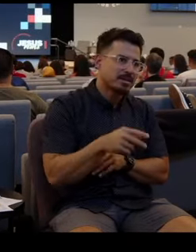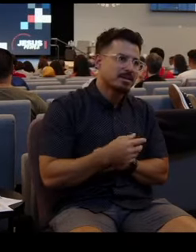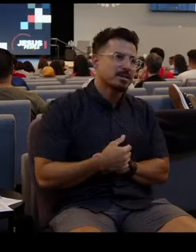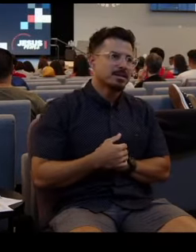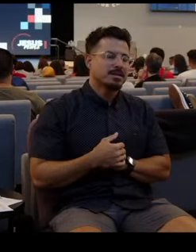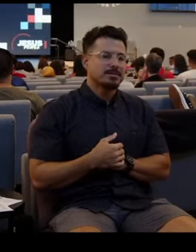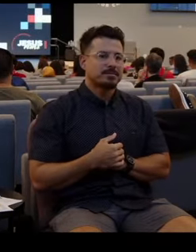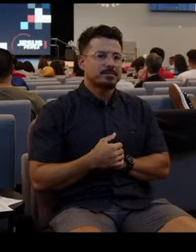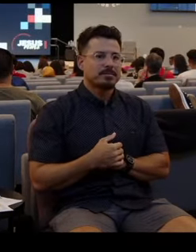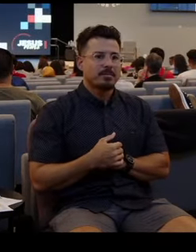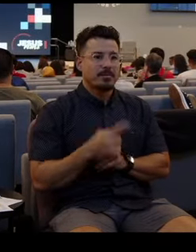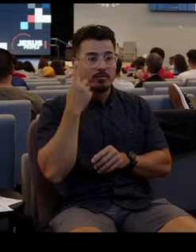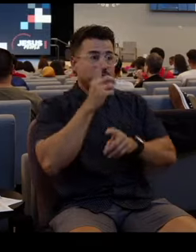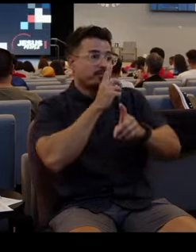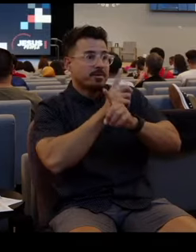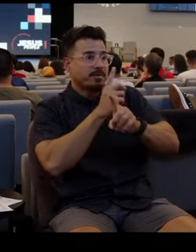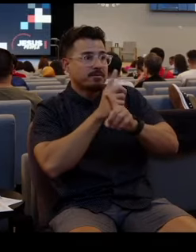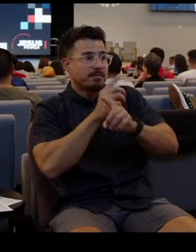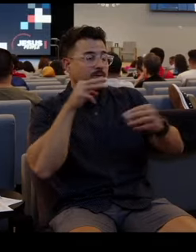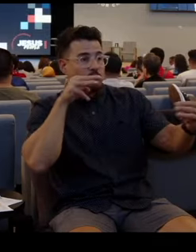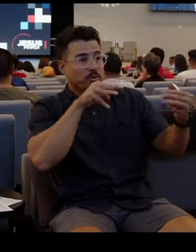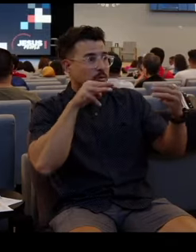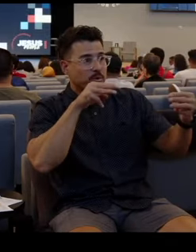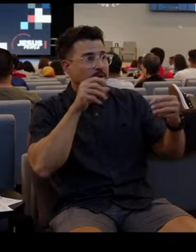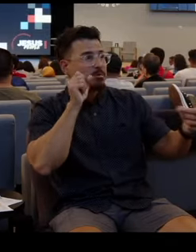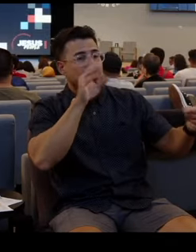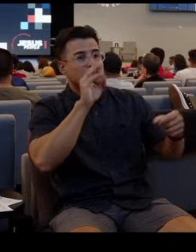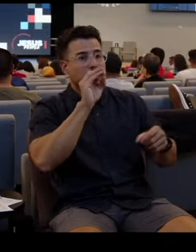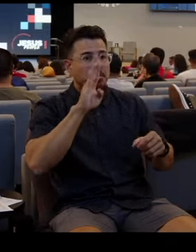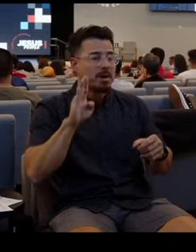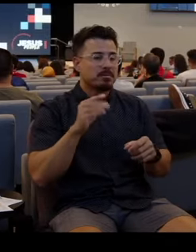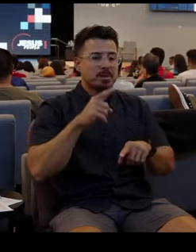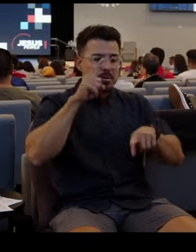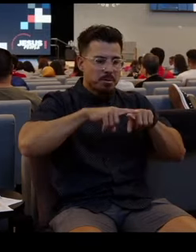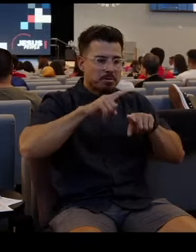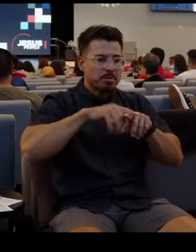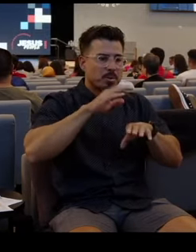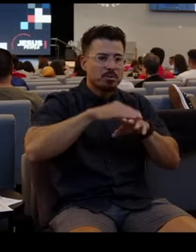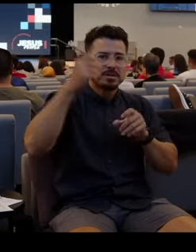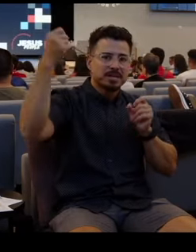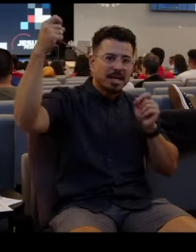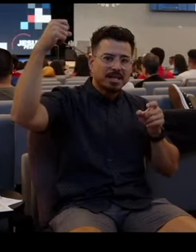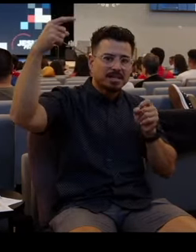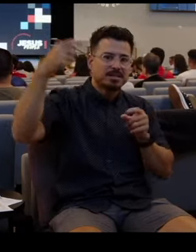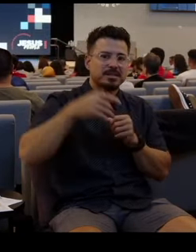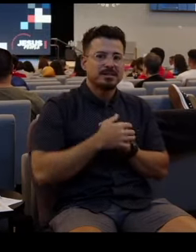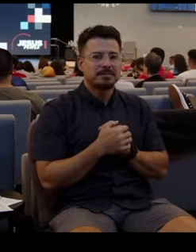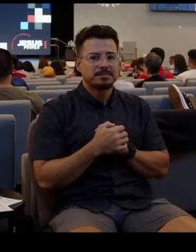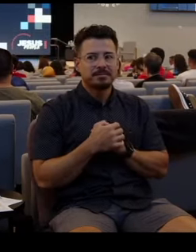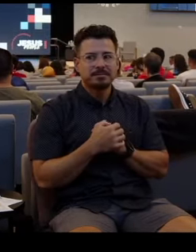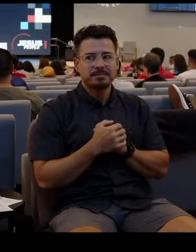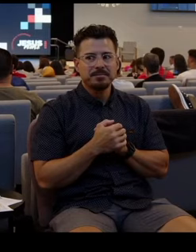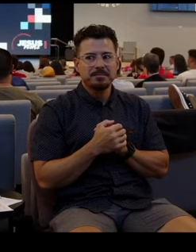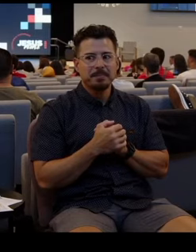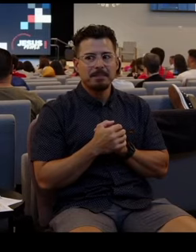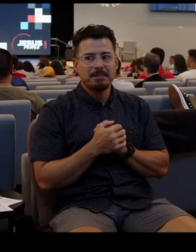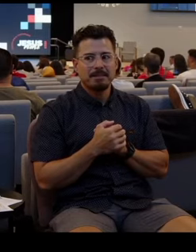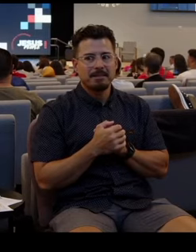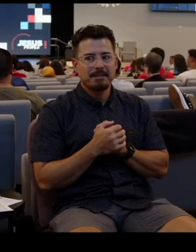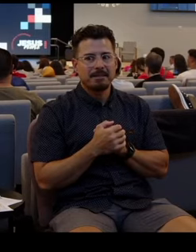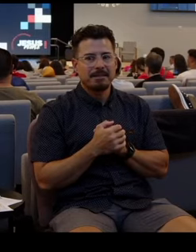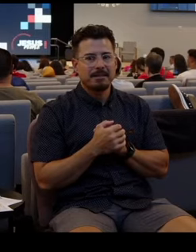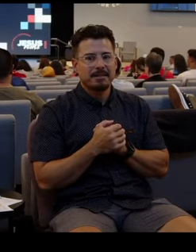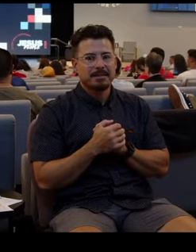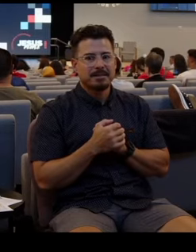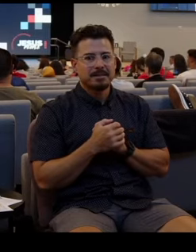defense, weaponry, and so much has depended on satellites. And they say today, well, since then there's probably been about